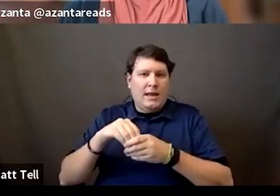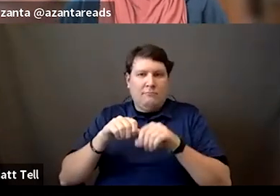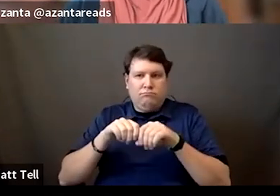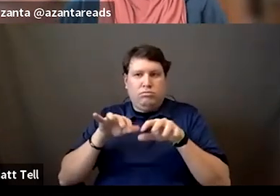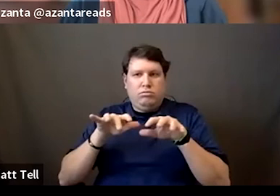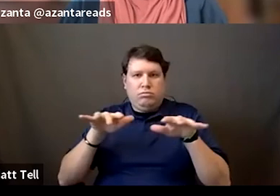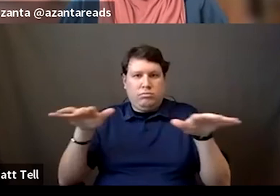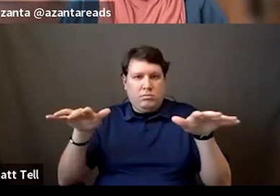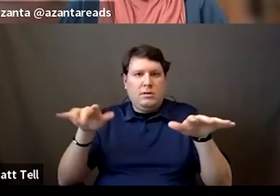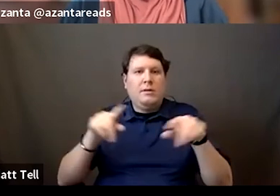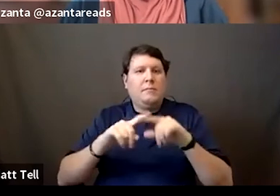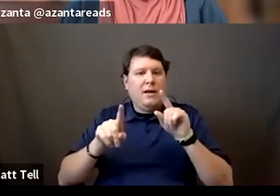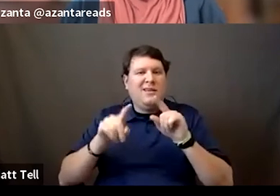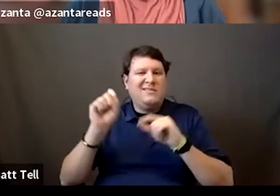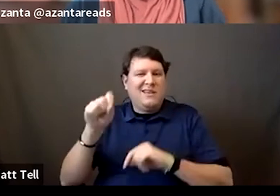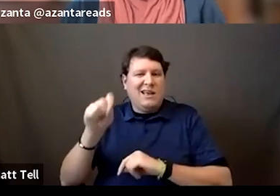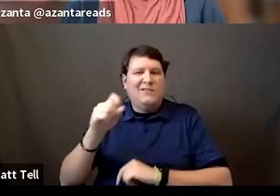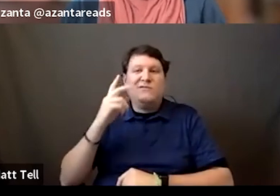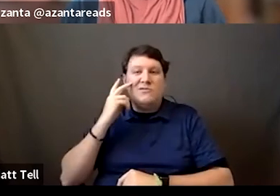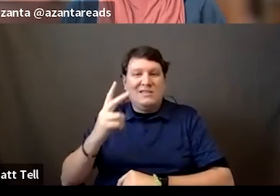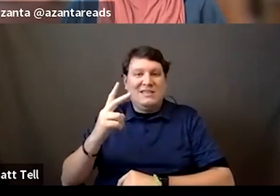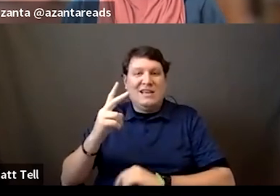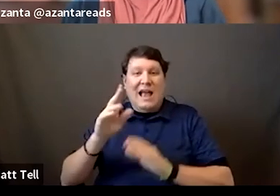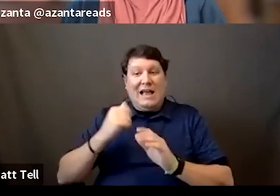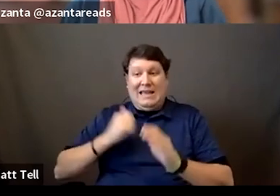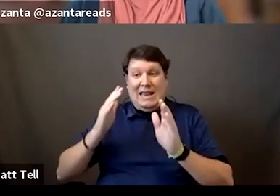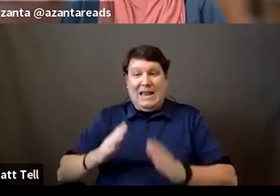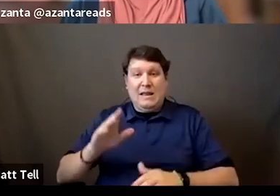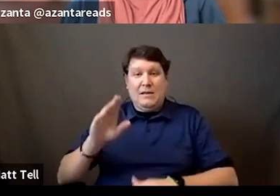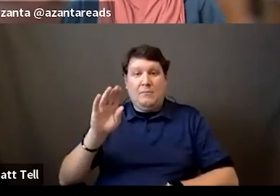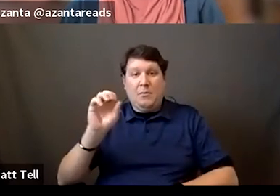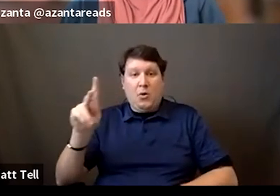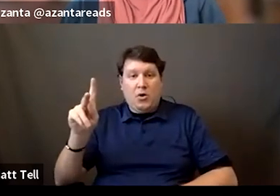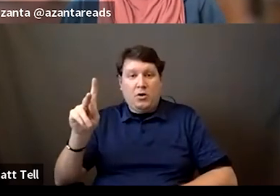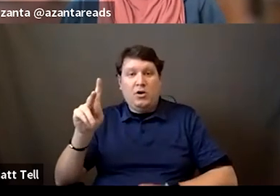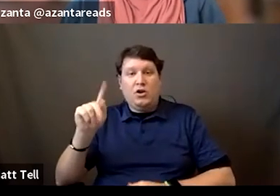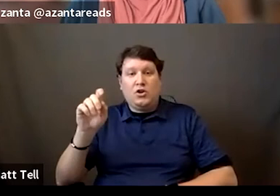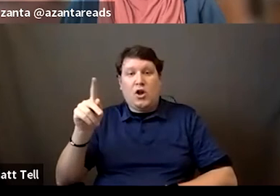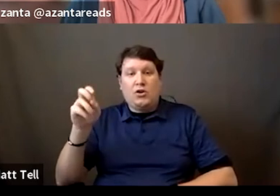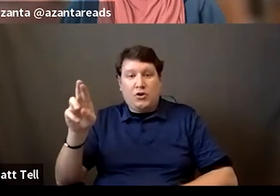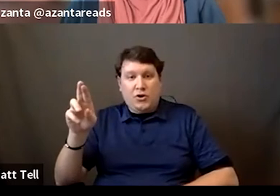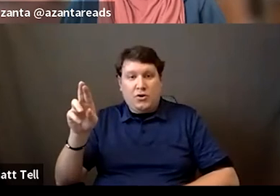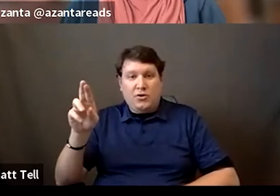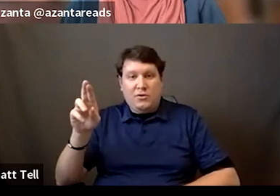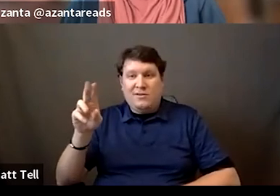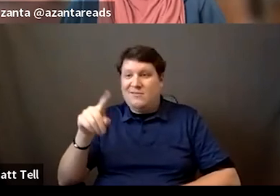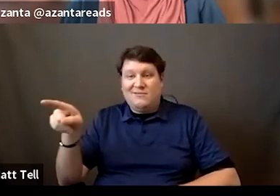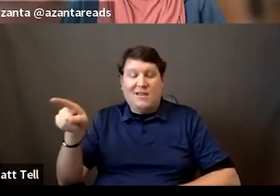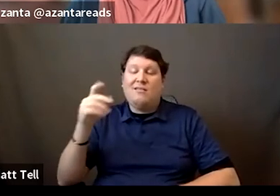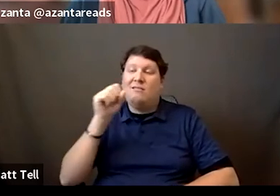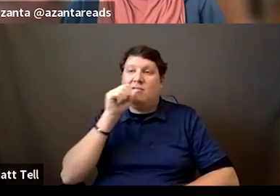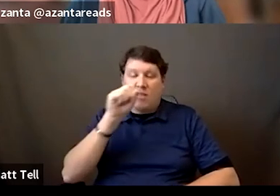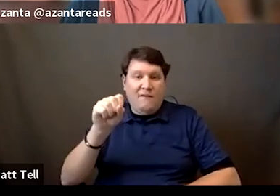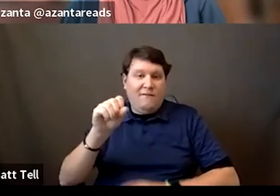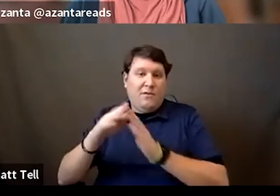expanded. But yeah, if you see a Canadian BookTalker, it's like they really love these books and they're doing it out of the goodness